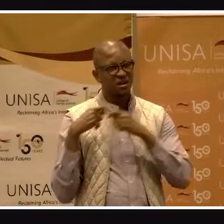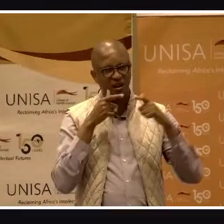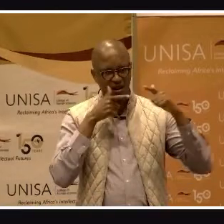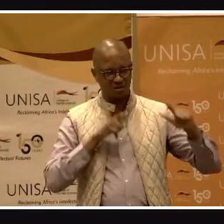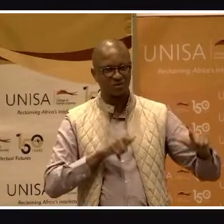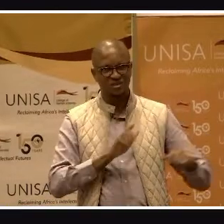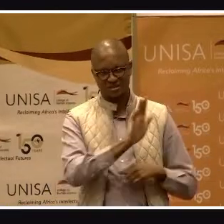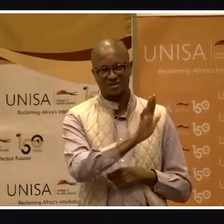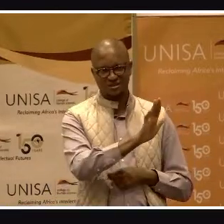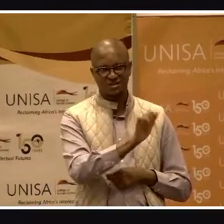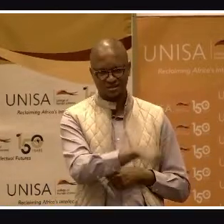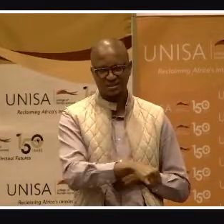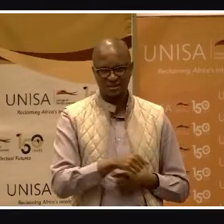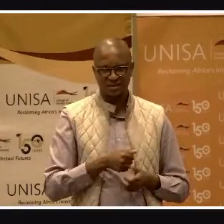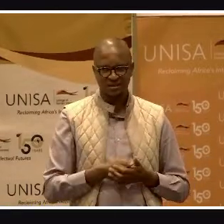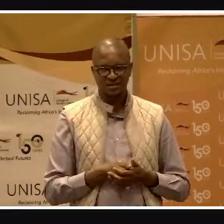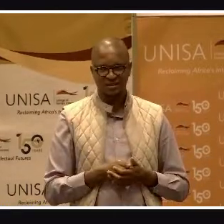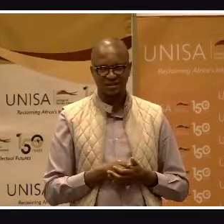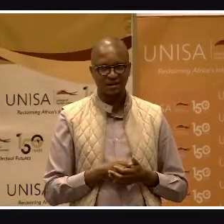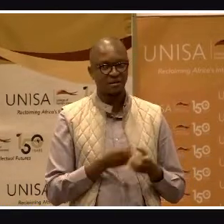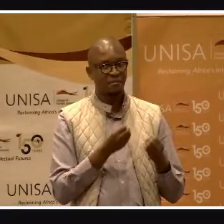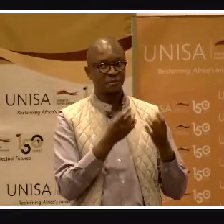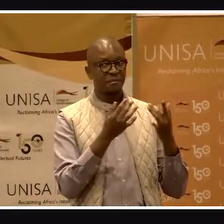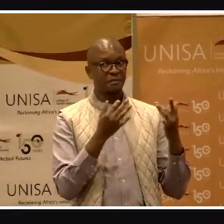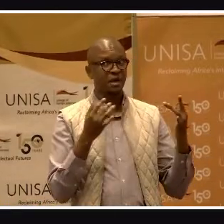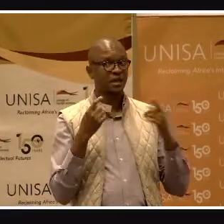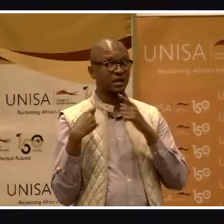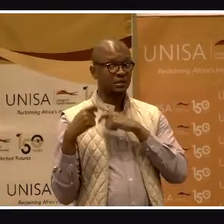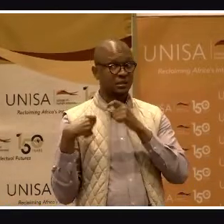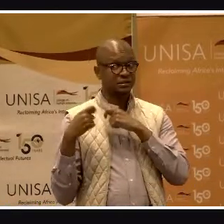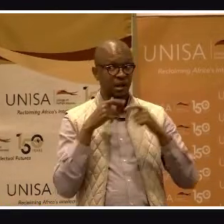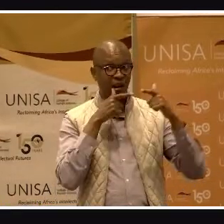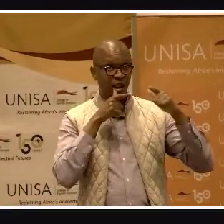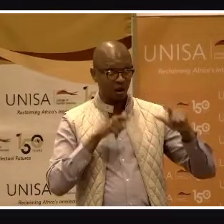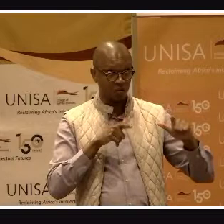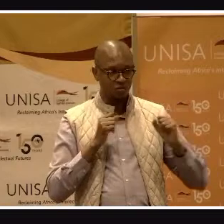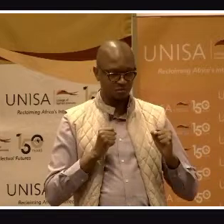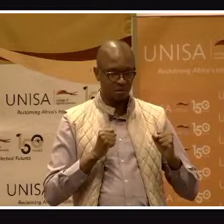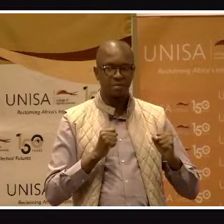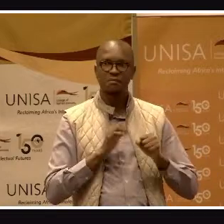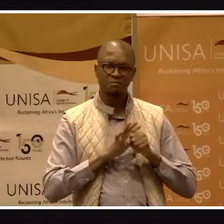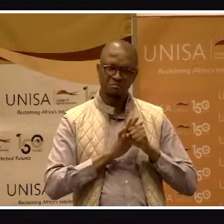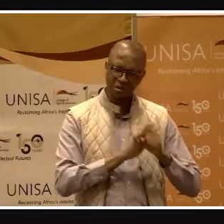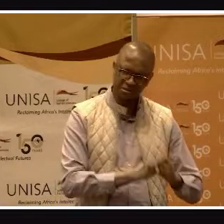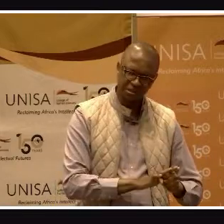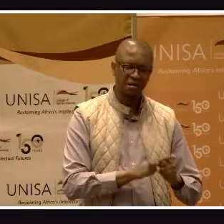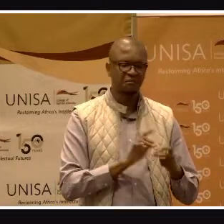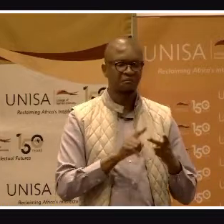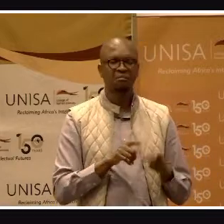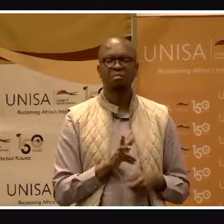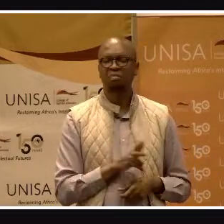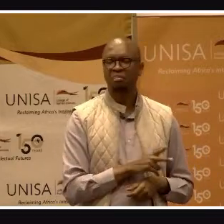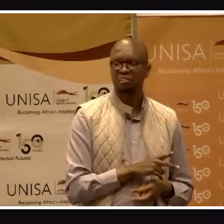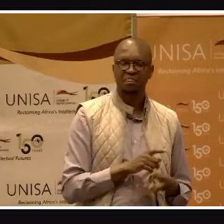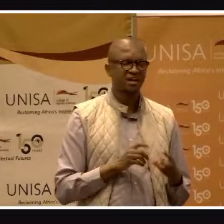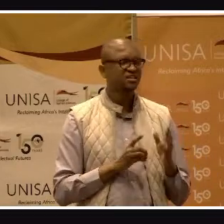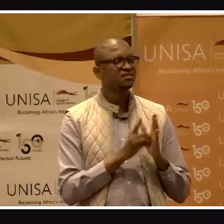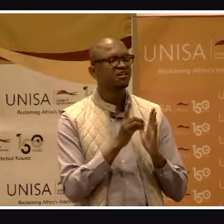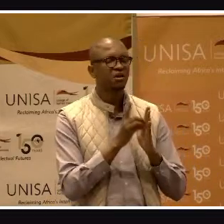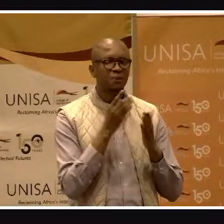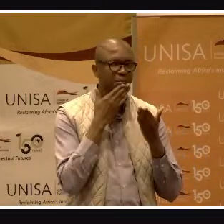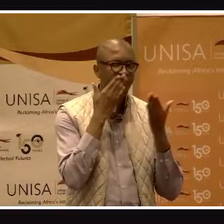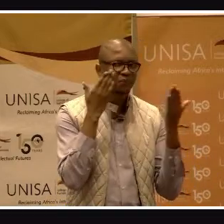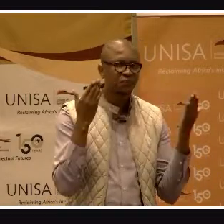we see that many indigenous languages are still marginalized and underdeveloped in most